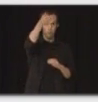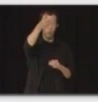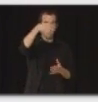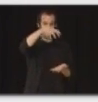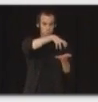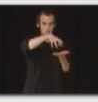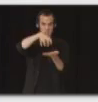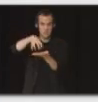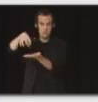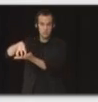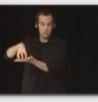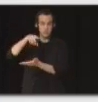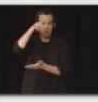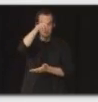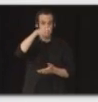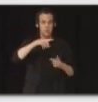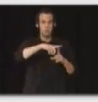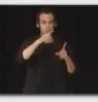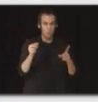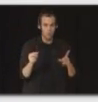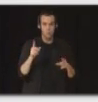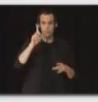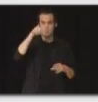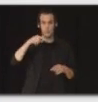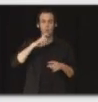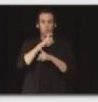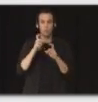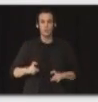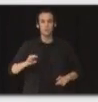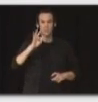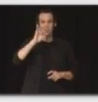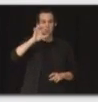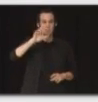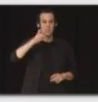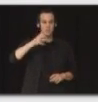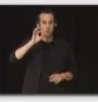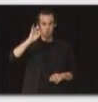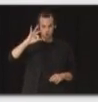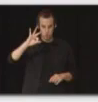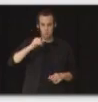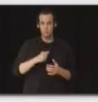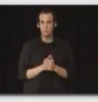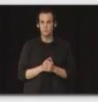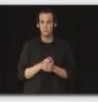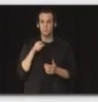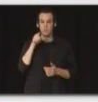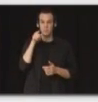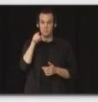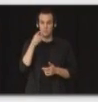There are some stands outside, not only from the Vodafone Foundation but also from the Texas Foundation, which is an